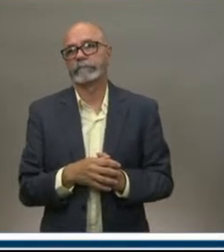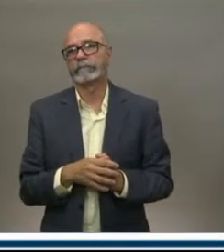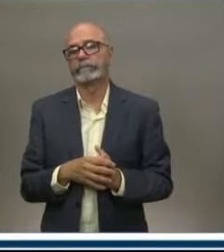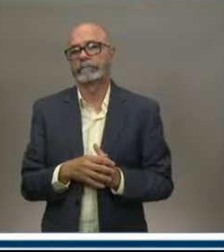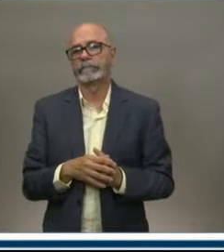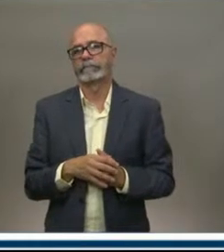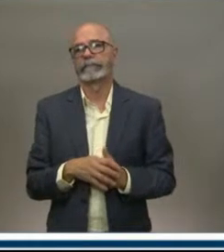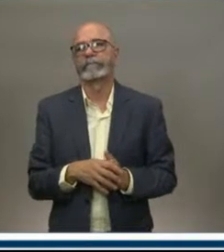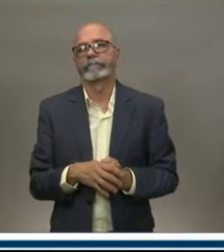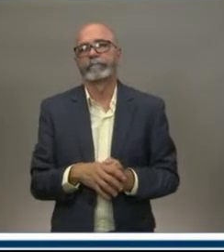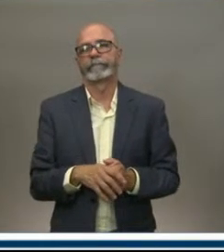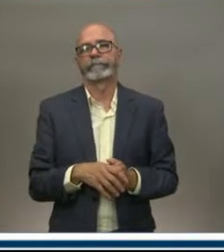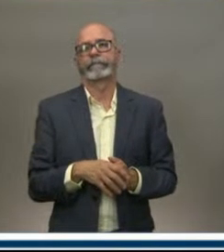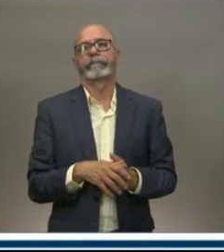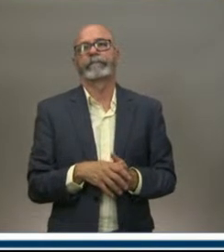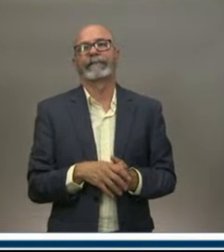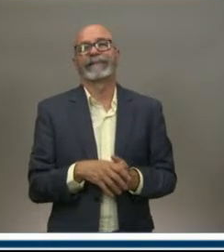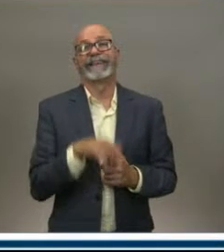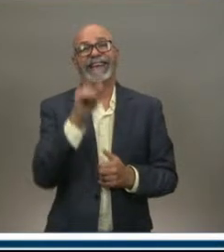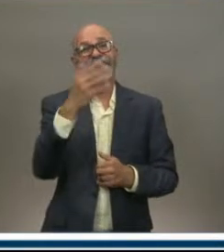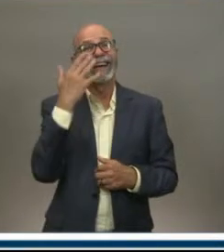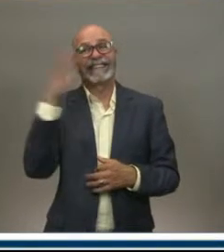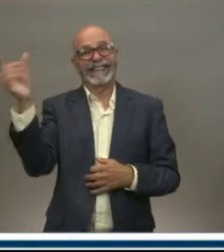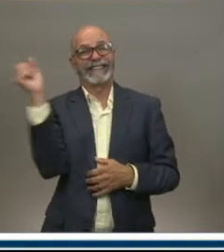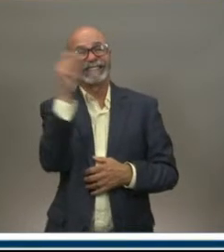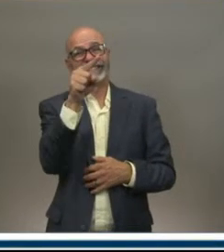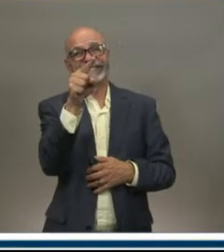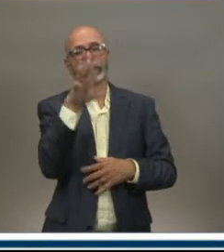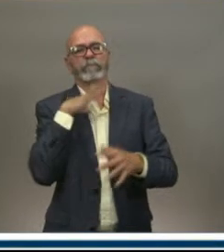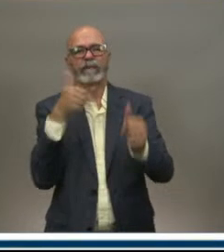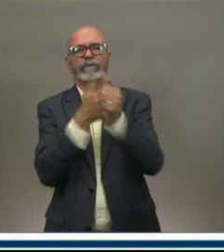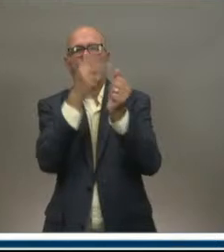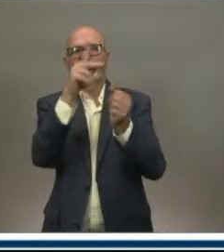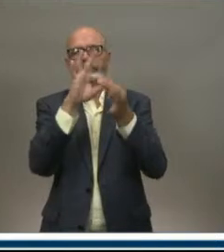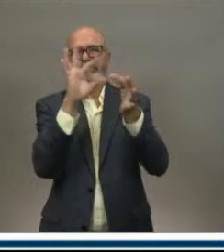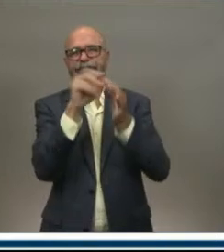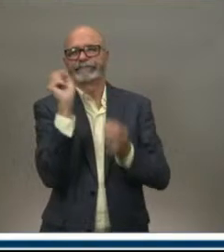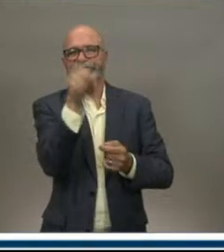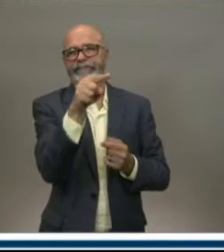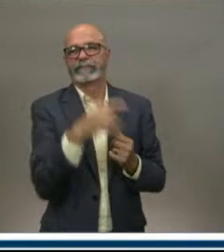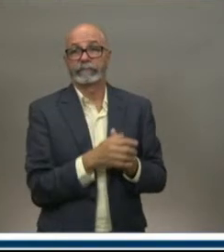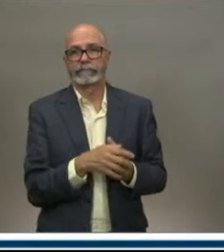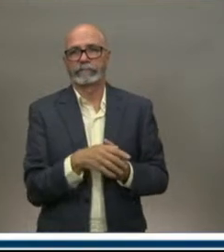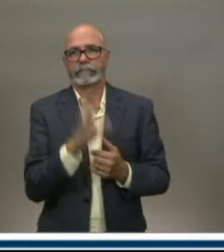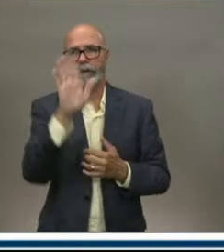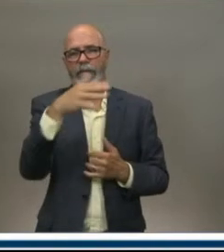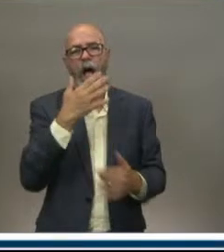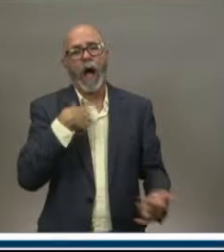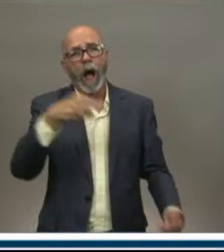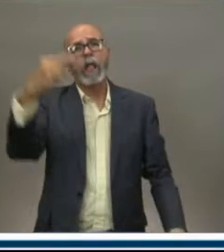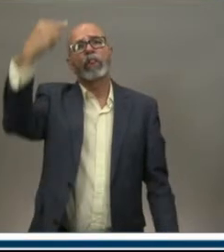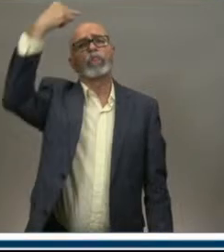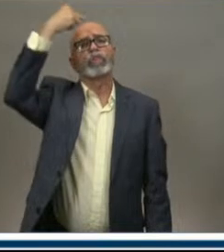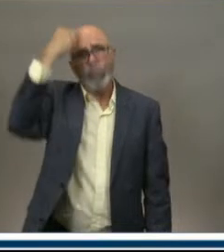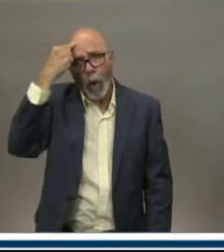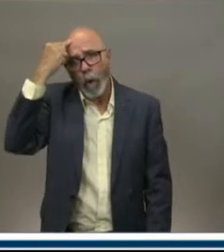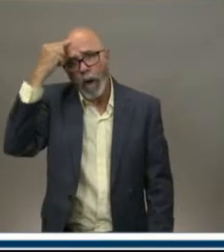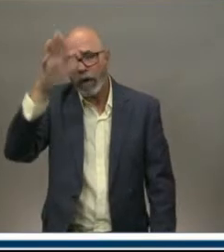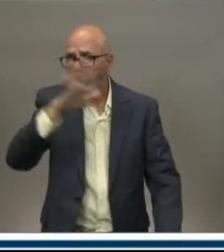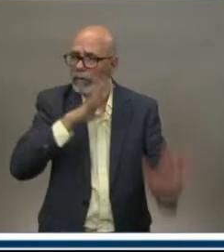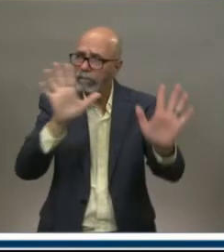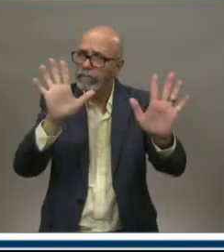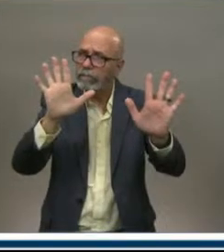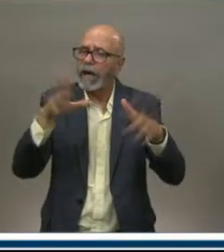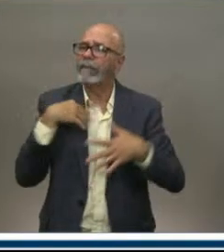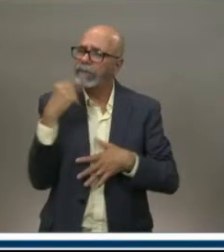Mike Gorman's question. My understanding is that work on identifying level